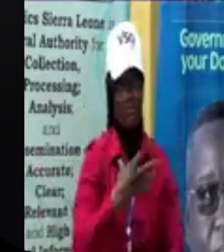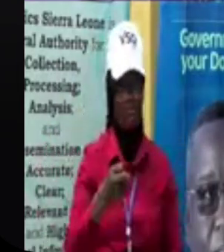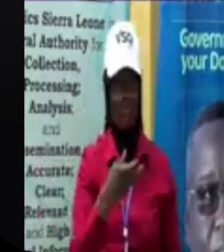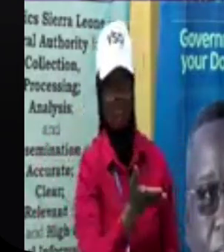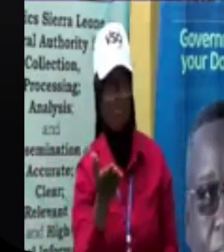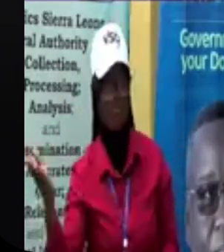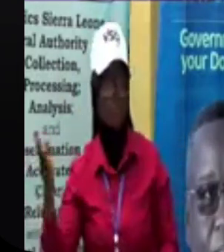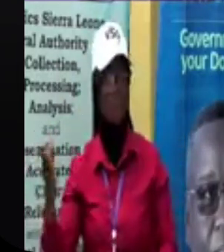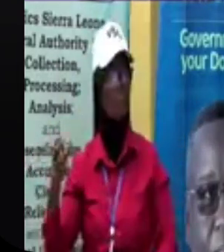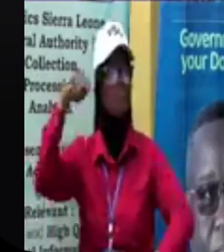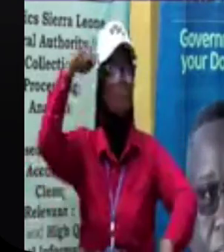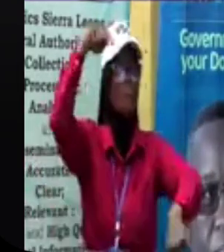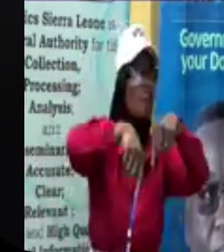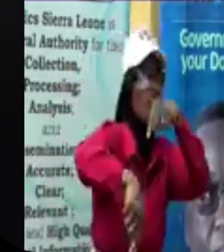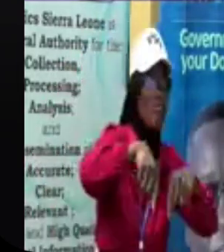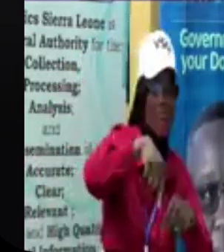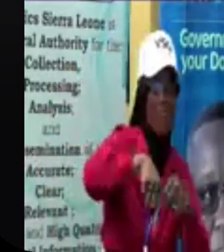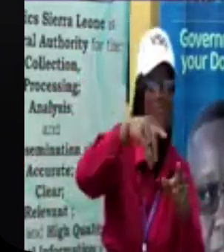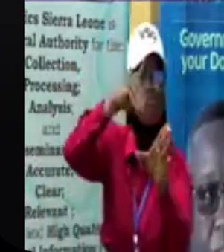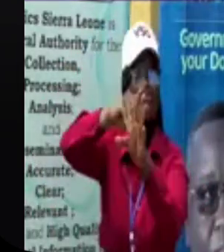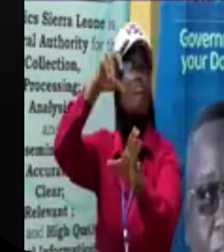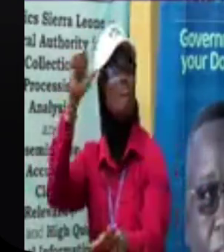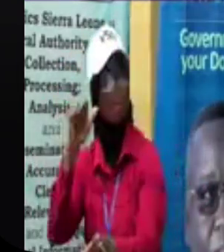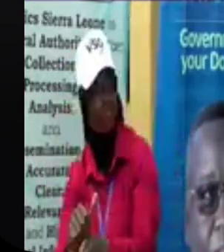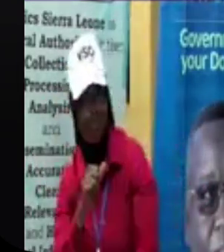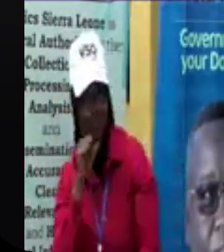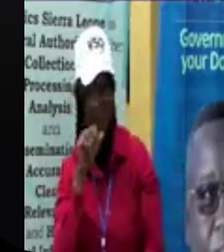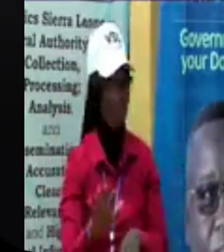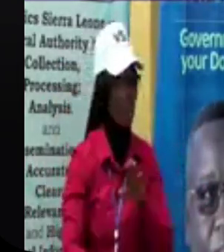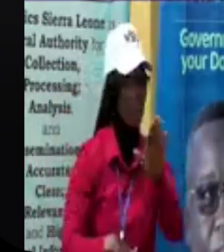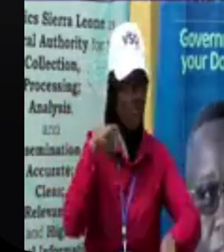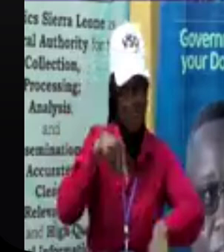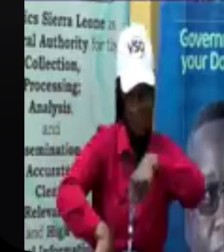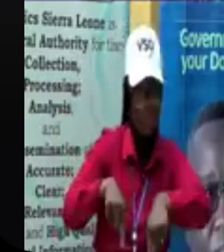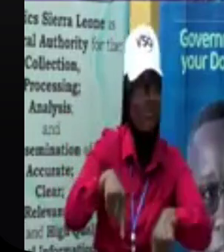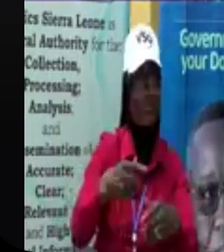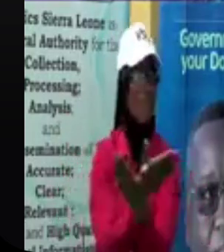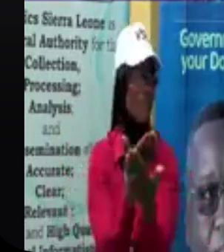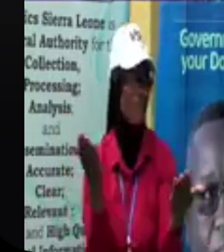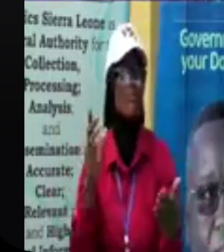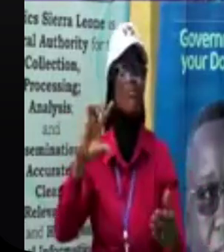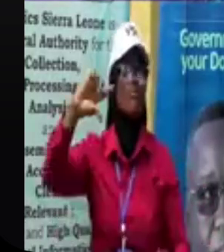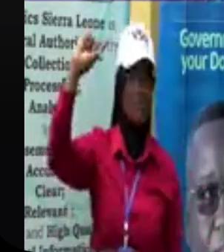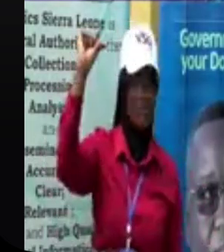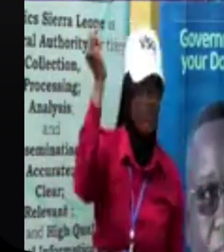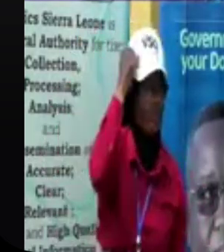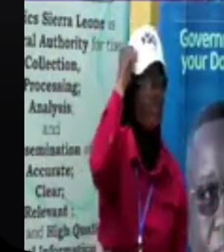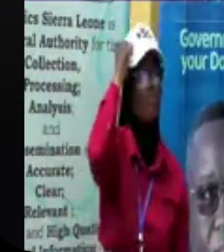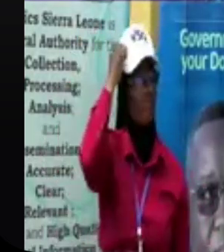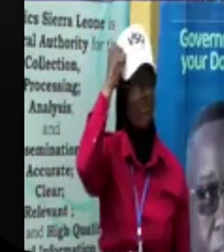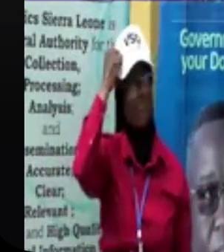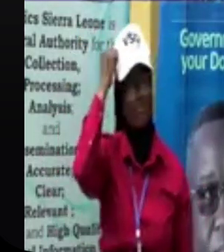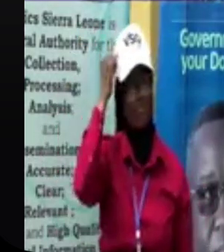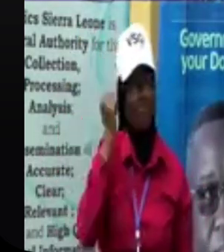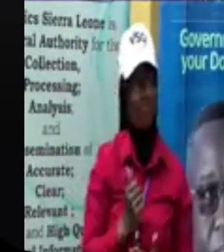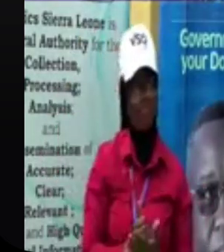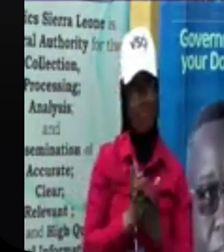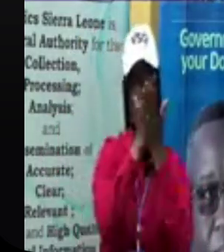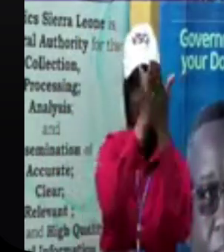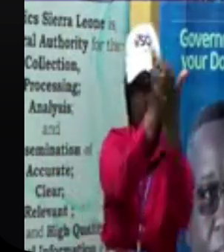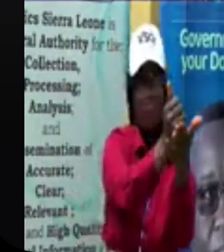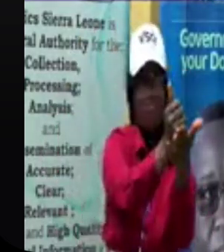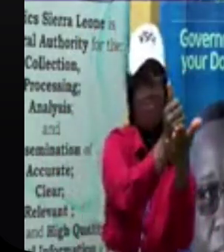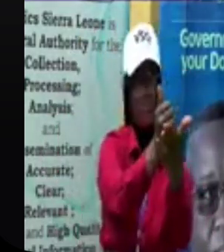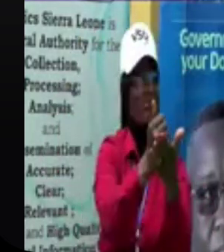extremely physically challenged. You know, the one they really work and find, they are all the government they give assistance